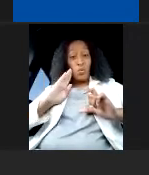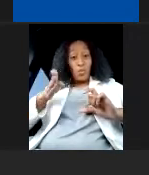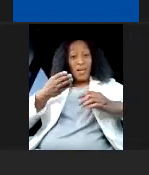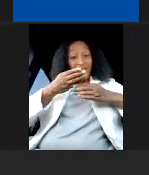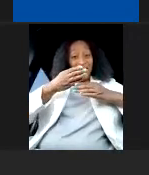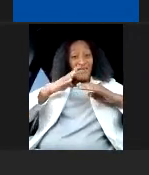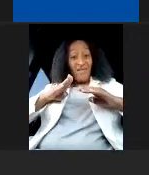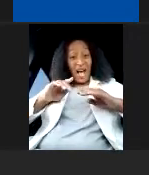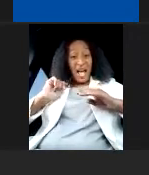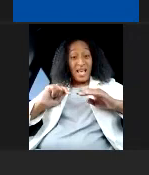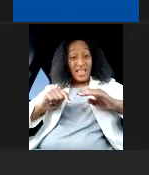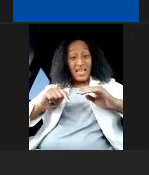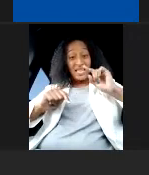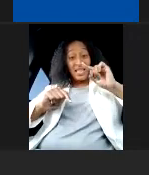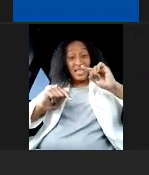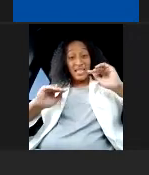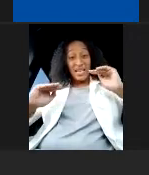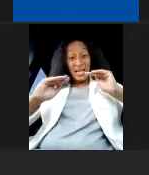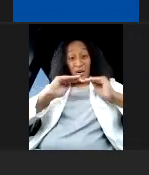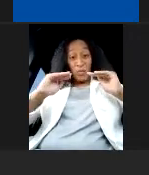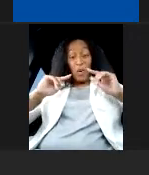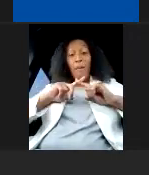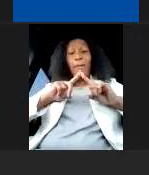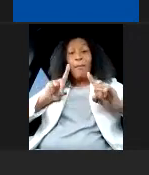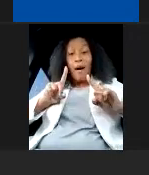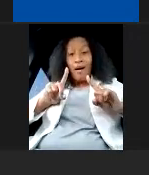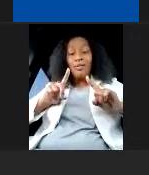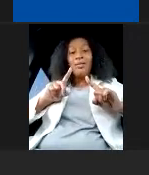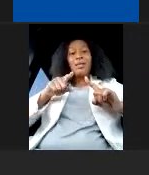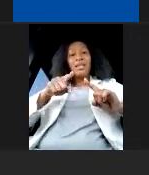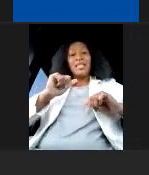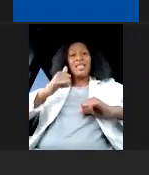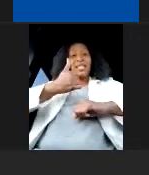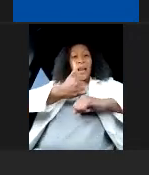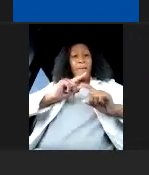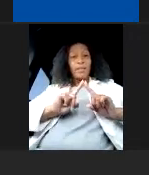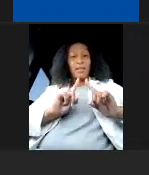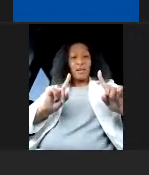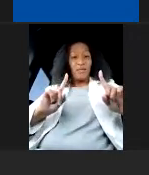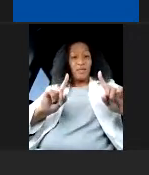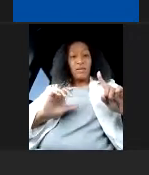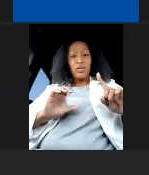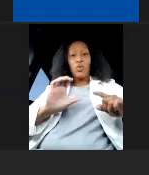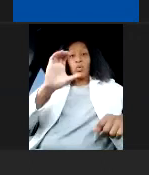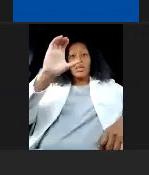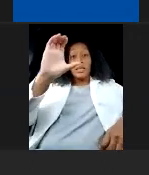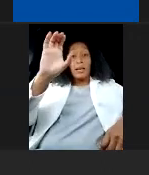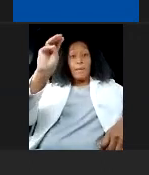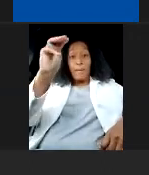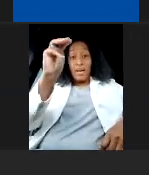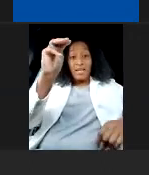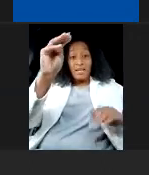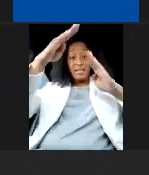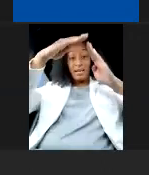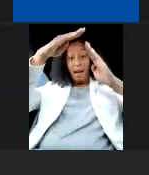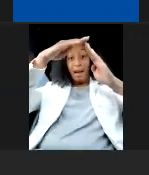notice that it's aligned or lined up differently. It's lined up so that the centimeters are on the top in the numerator